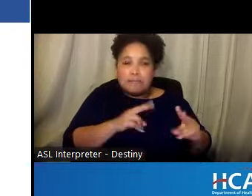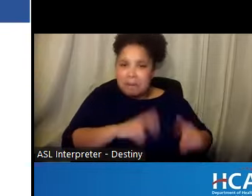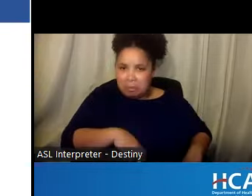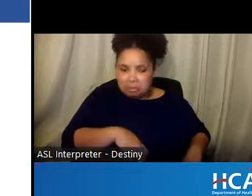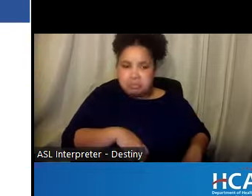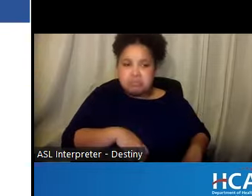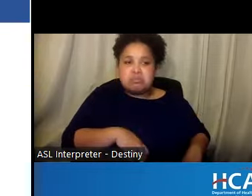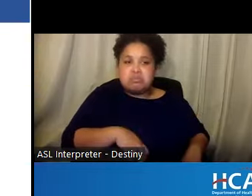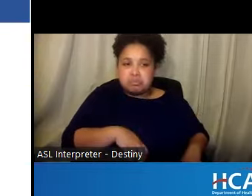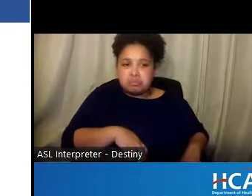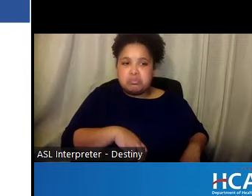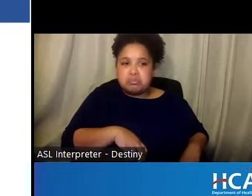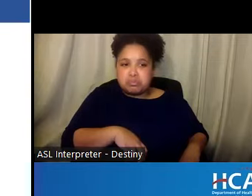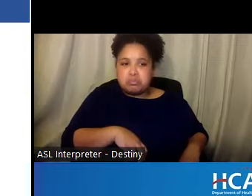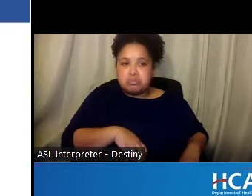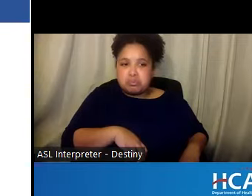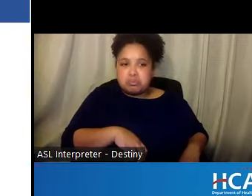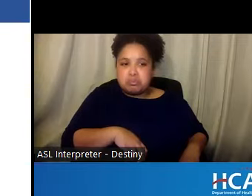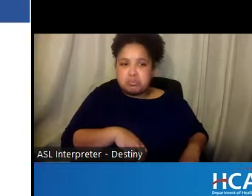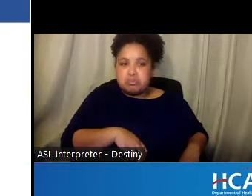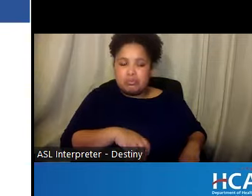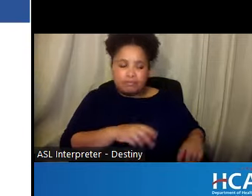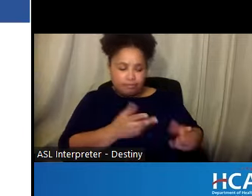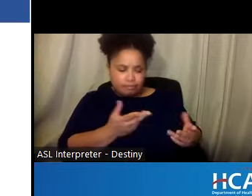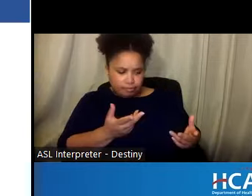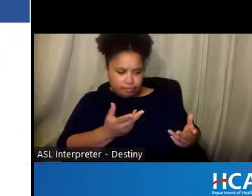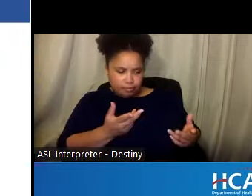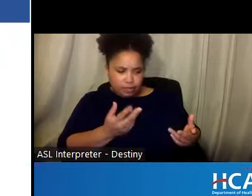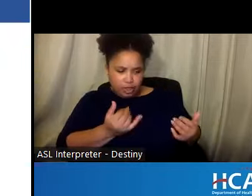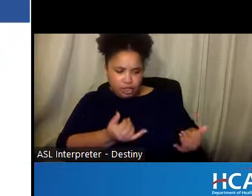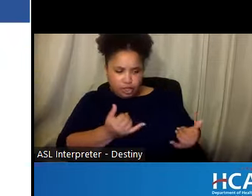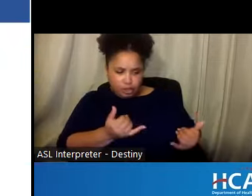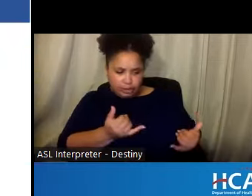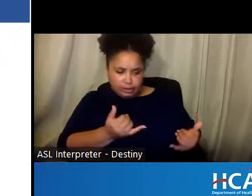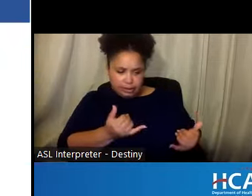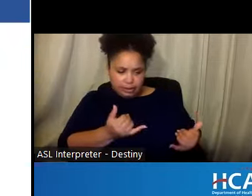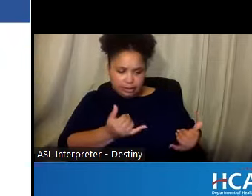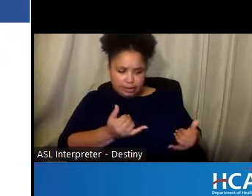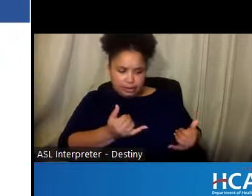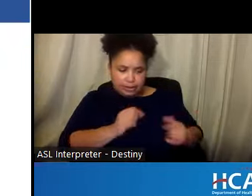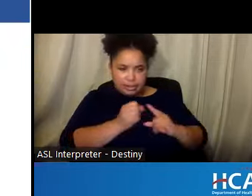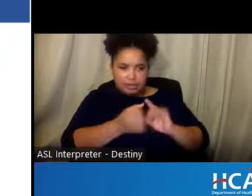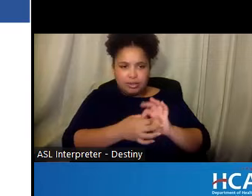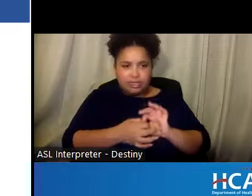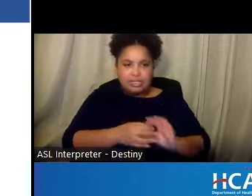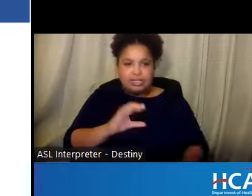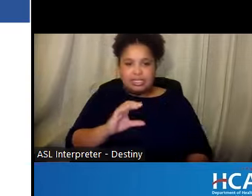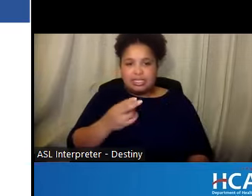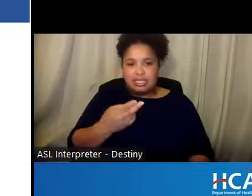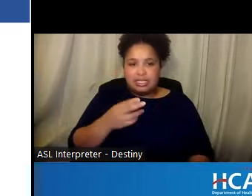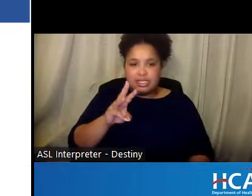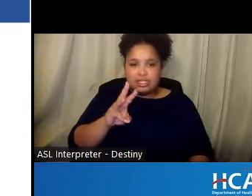analysis, sort of a landscape analysis on the current state of the CHWP